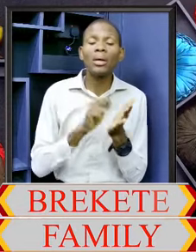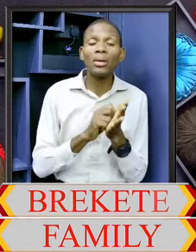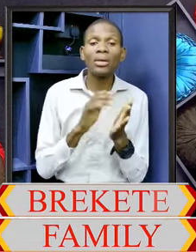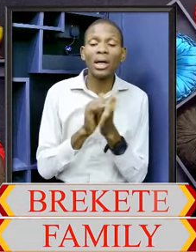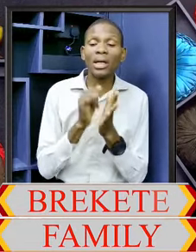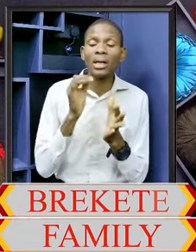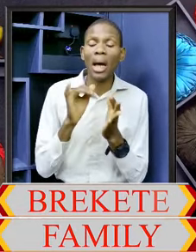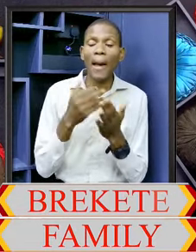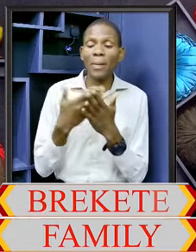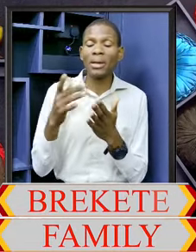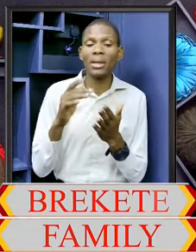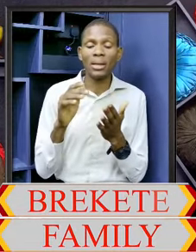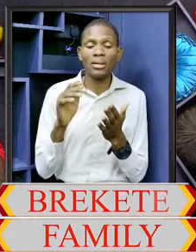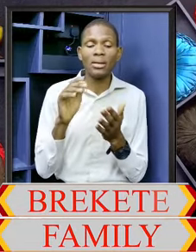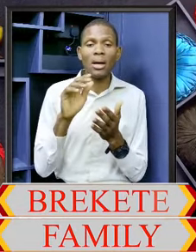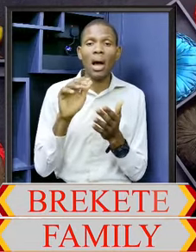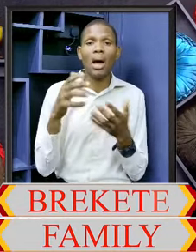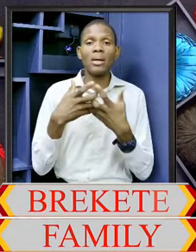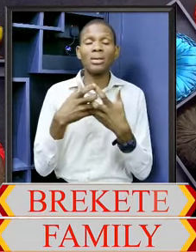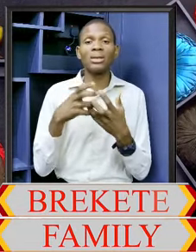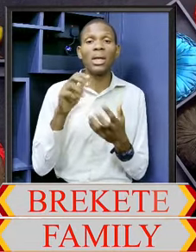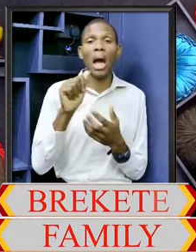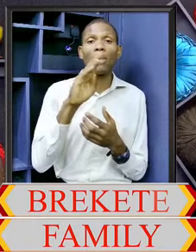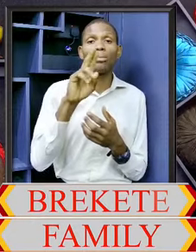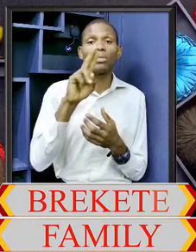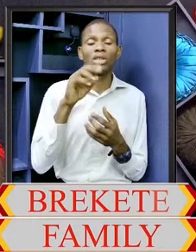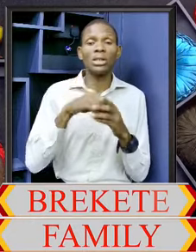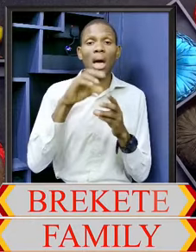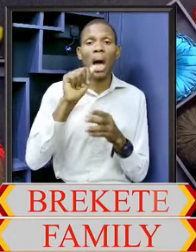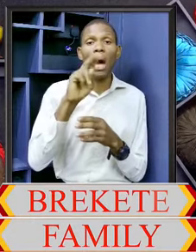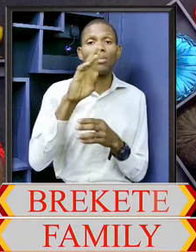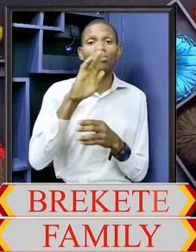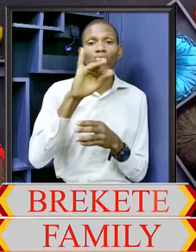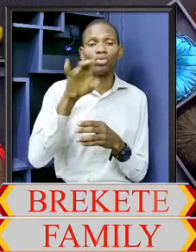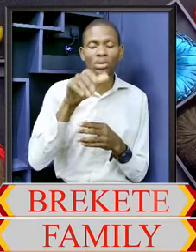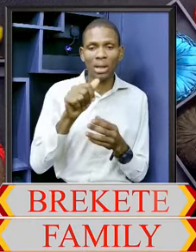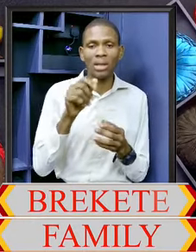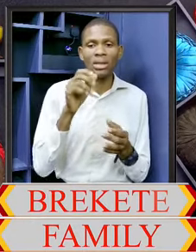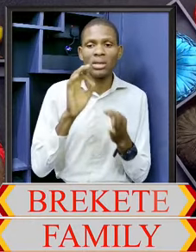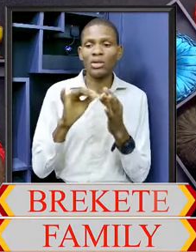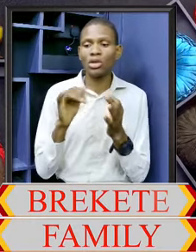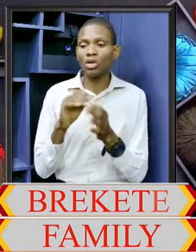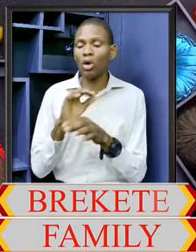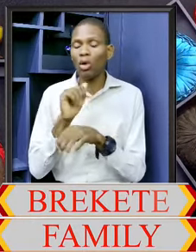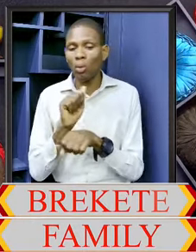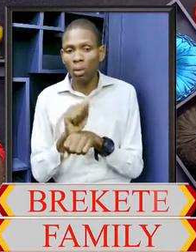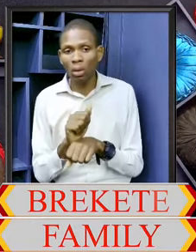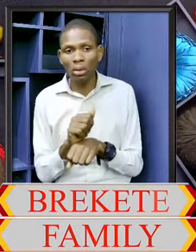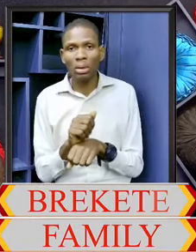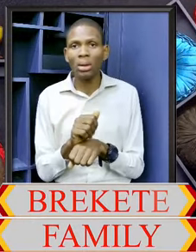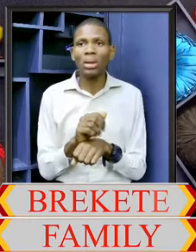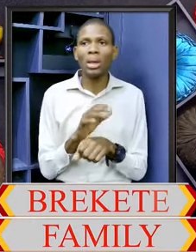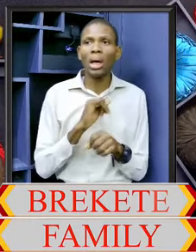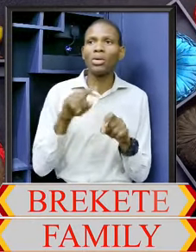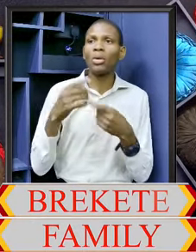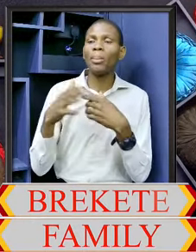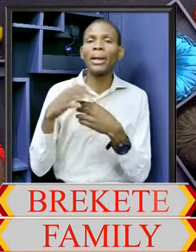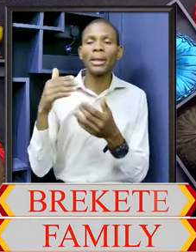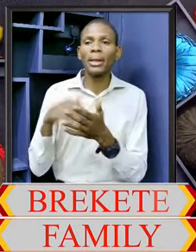today, it no work. The next day I go return them. If I return them, the man no agree. I go close in shop.